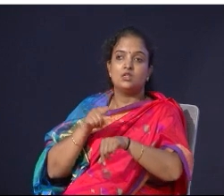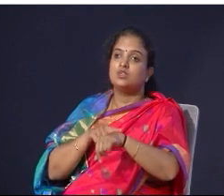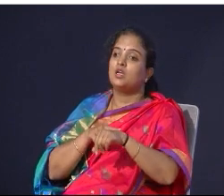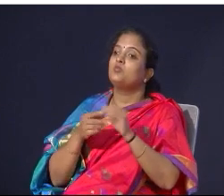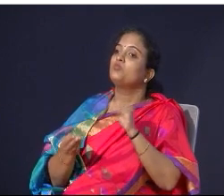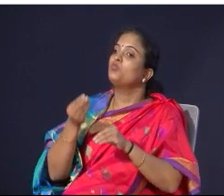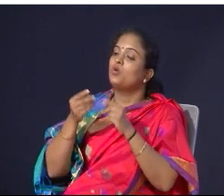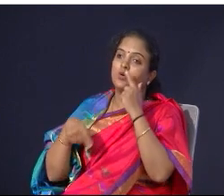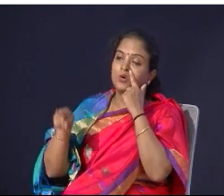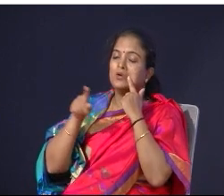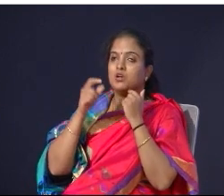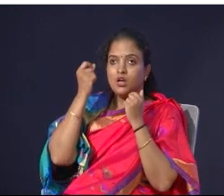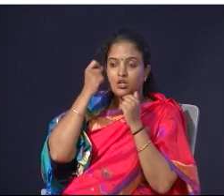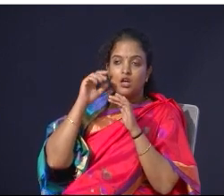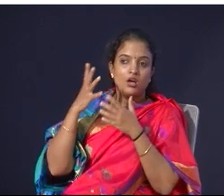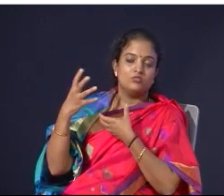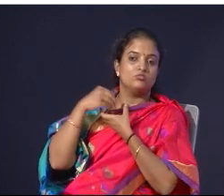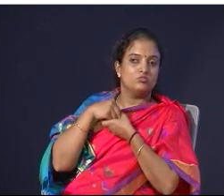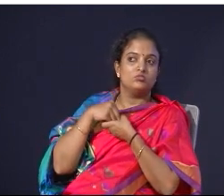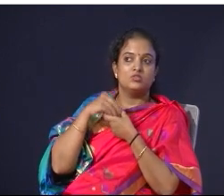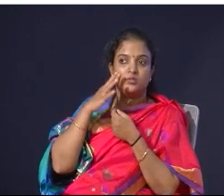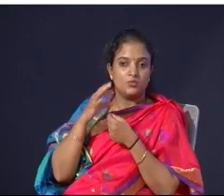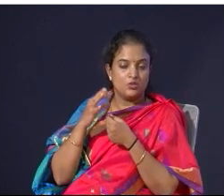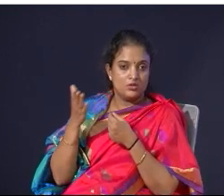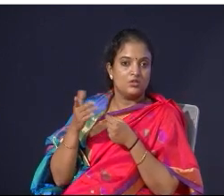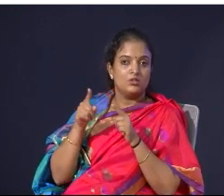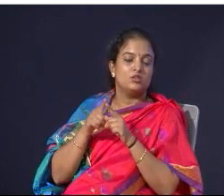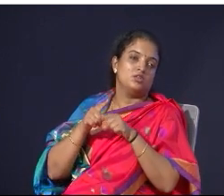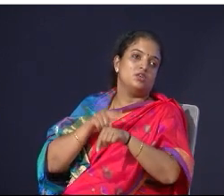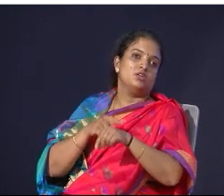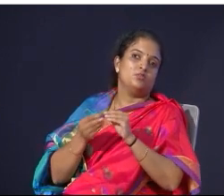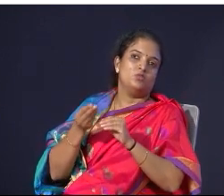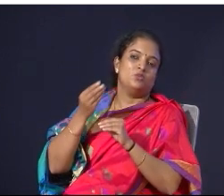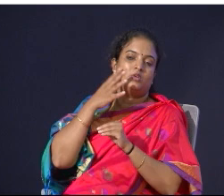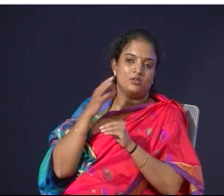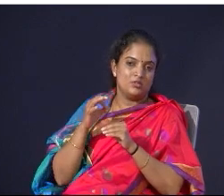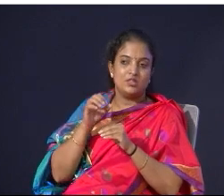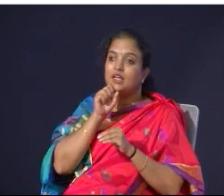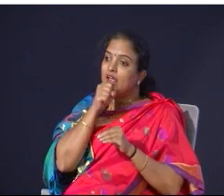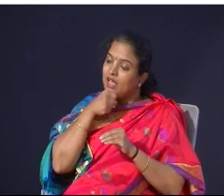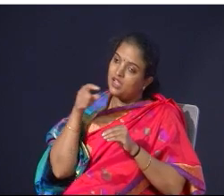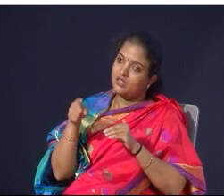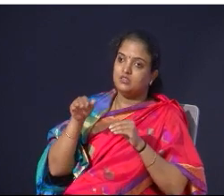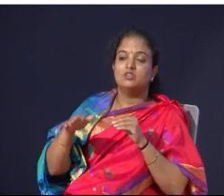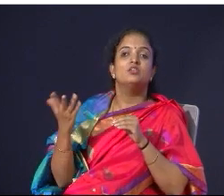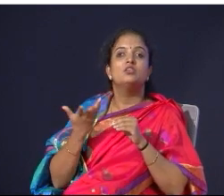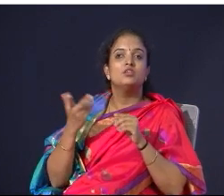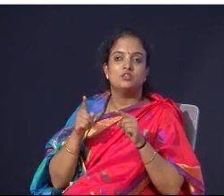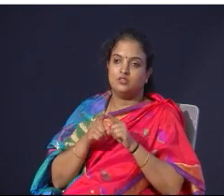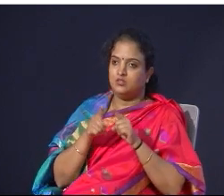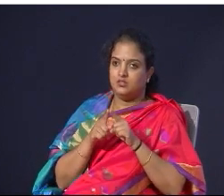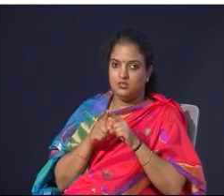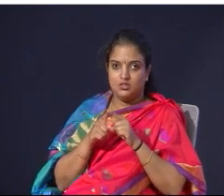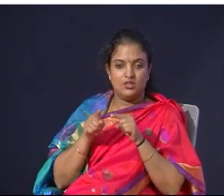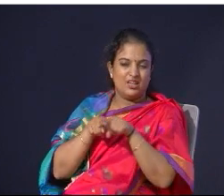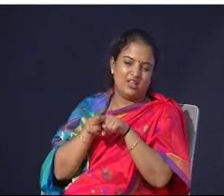to understand what it is, to decipher what it is. So we have to give them more time. Age of the child. So like I gave an